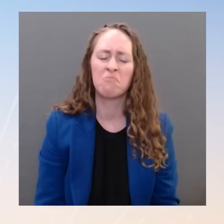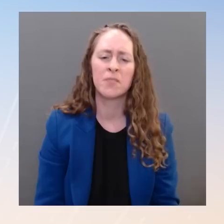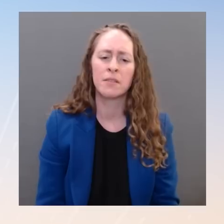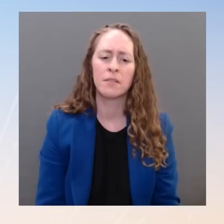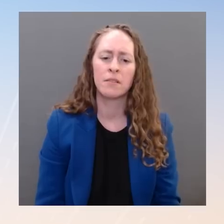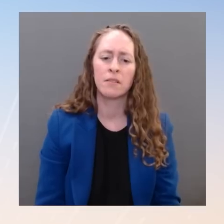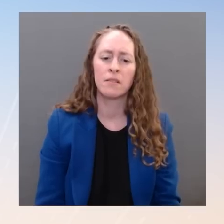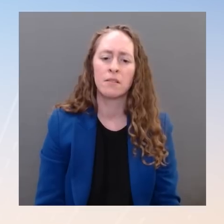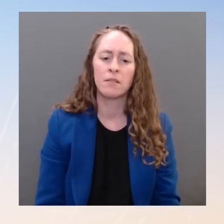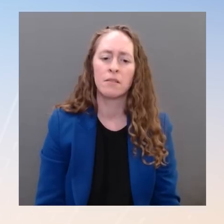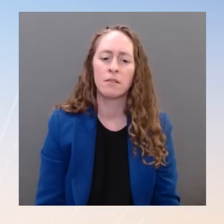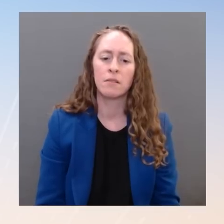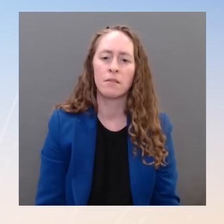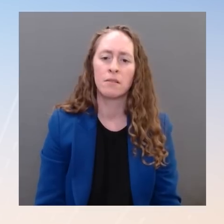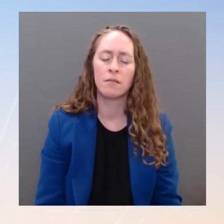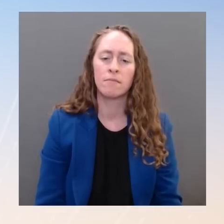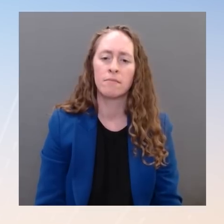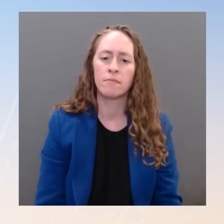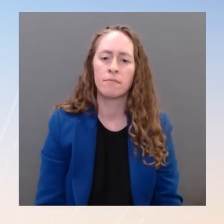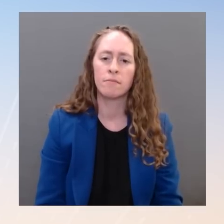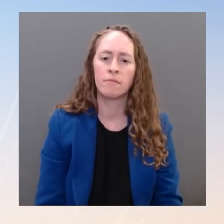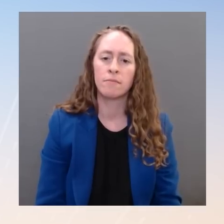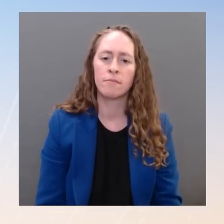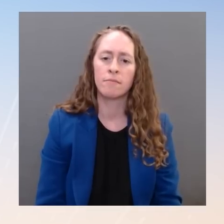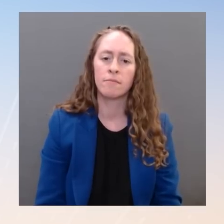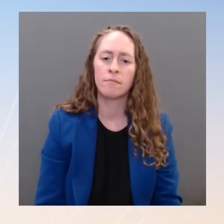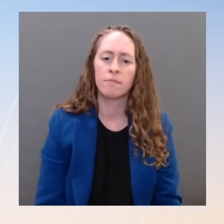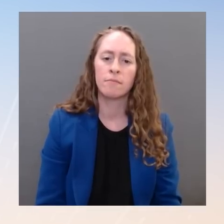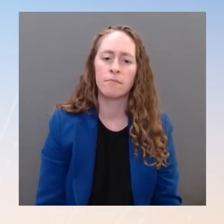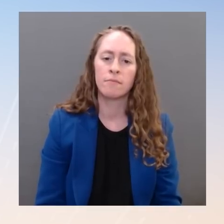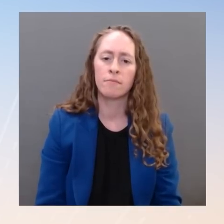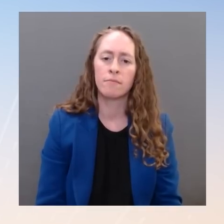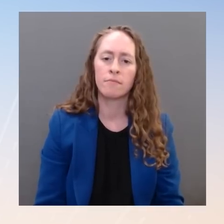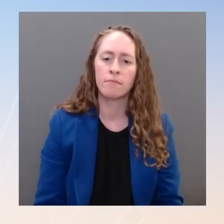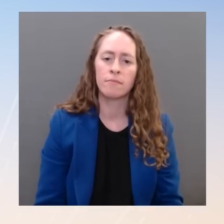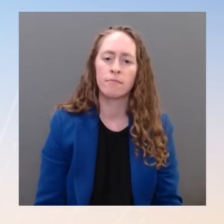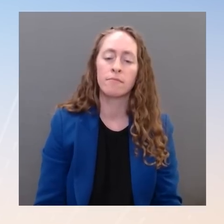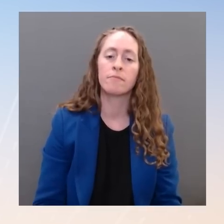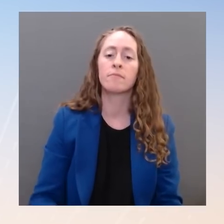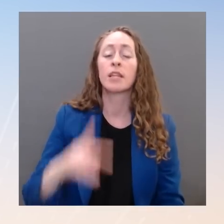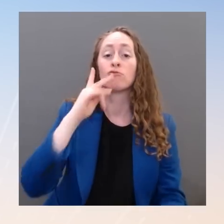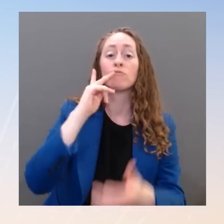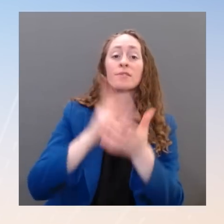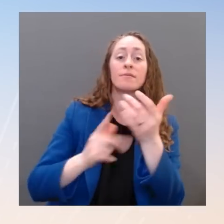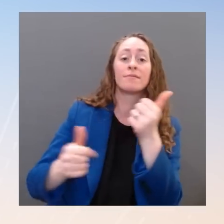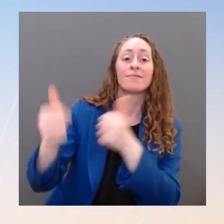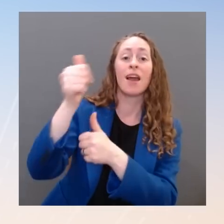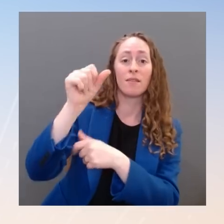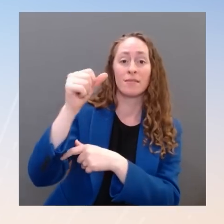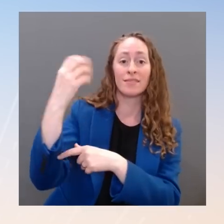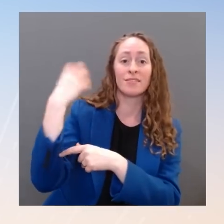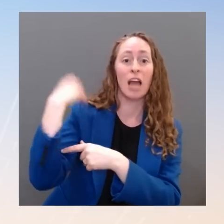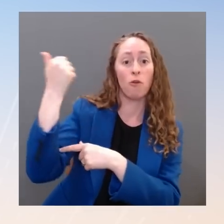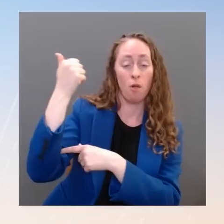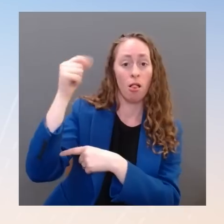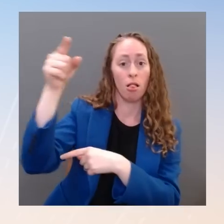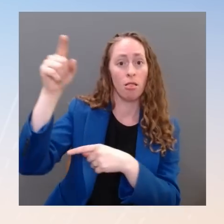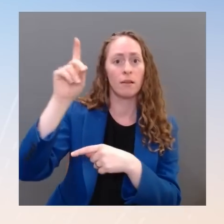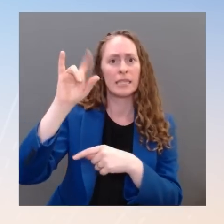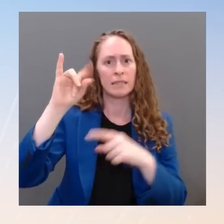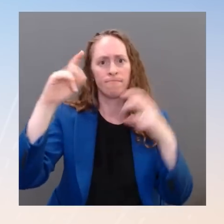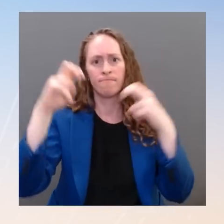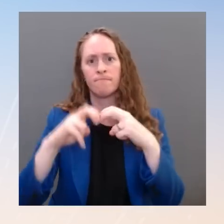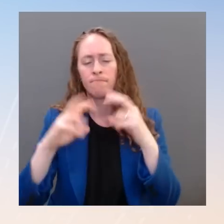with President Putin. He's meeting with President Zelensky. He's trying to strike a deal to get those who are in the steel plant